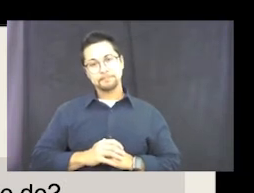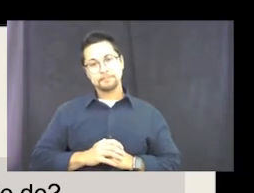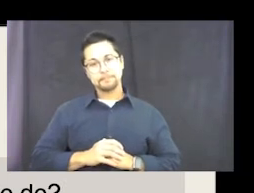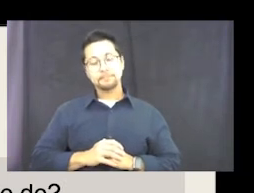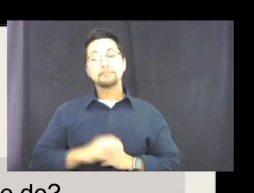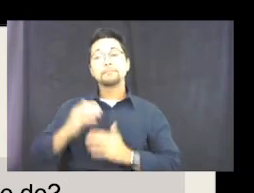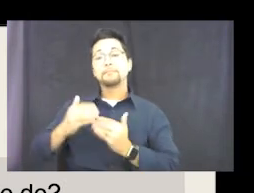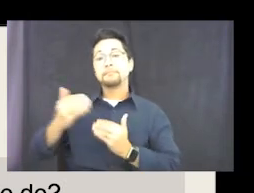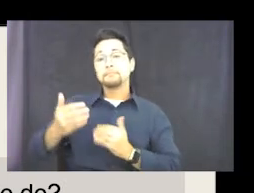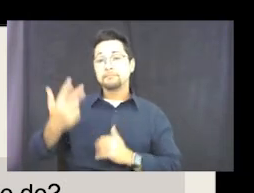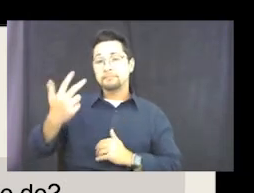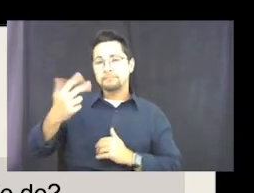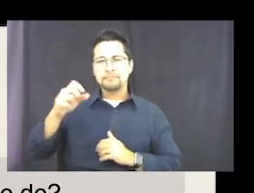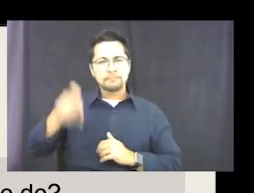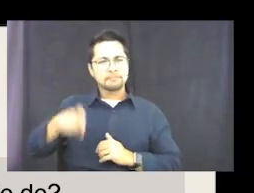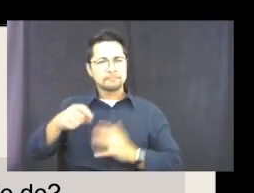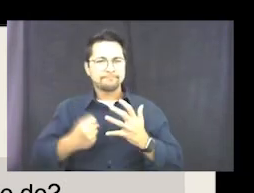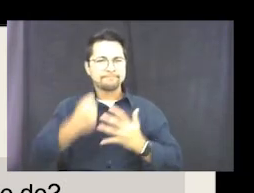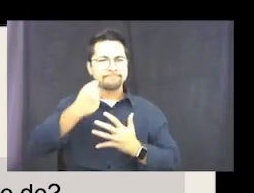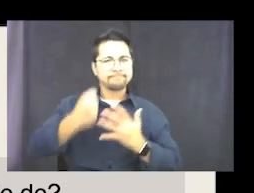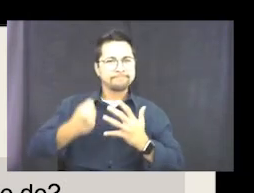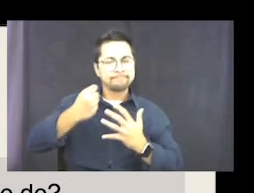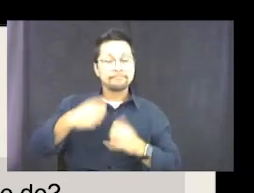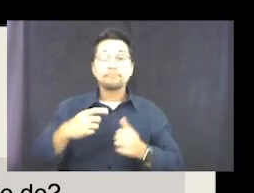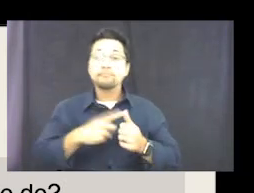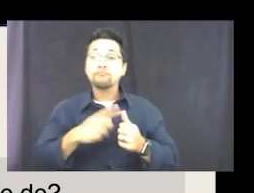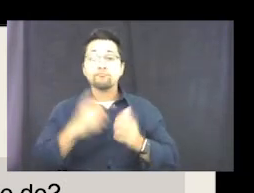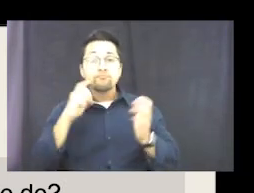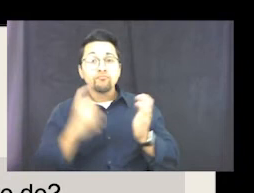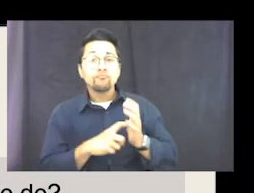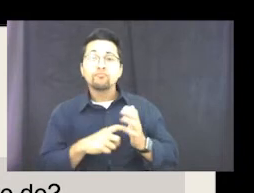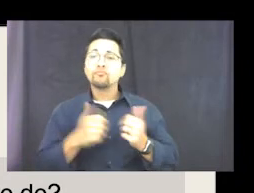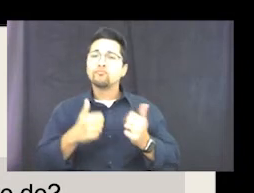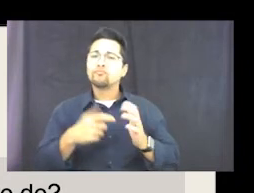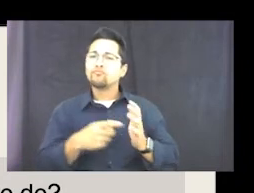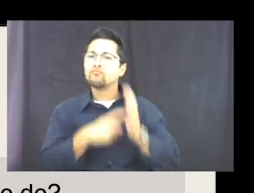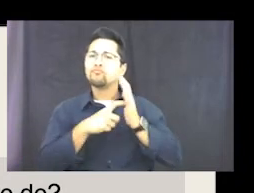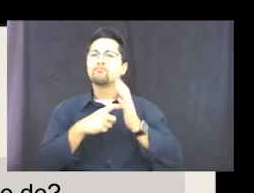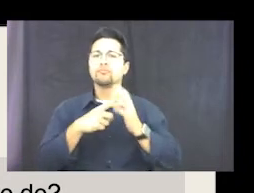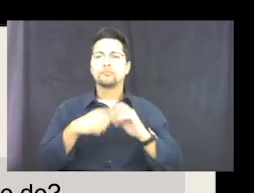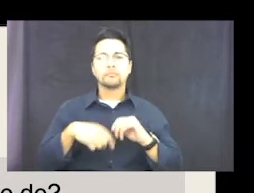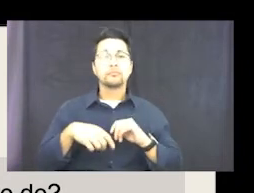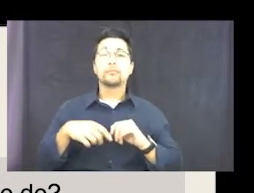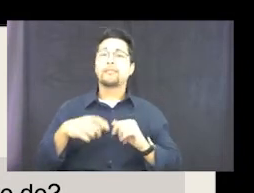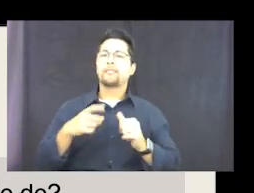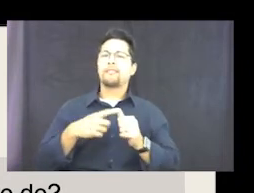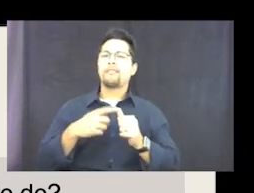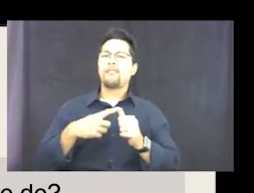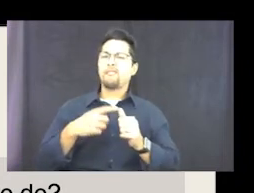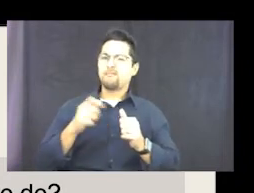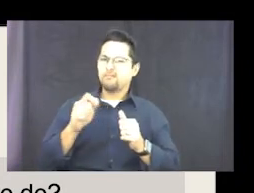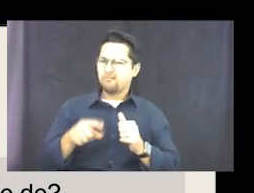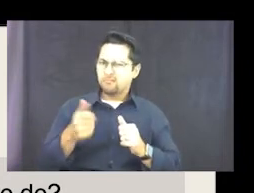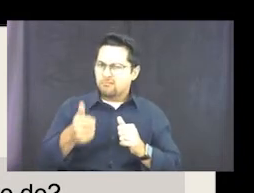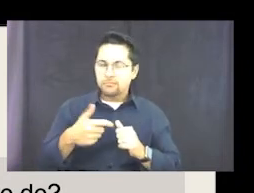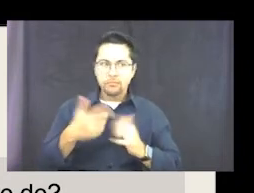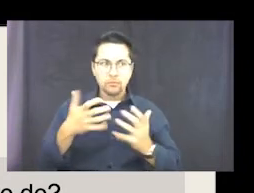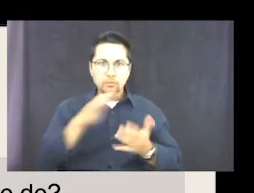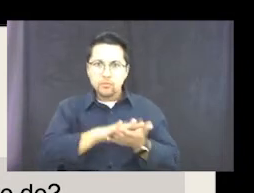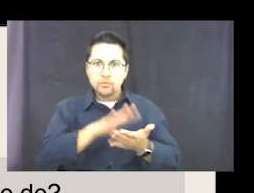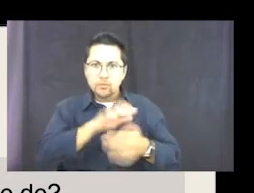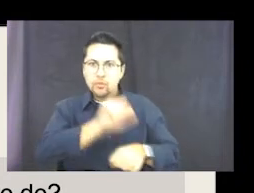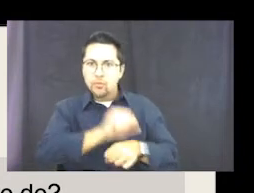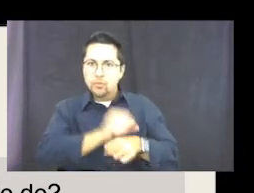In step 3, you have to prioritize. First, you need to identify what needs to be done. To do this, ask yourself, what schoolwork do I have to